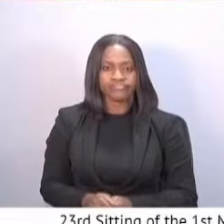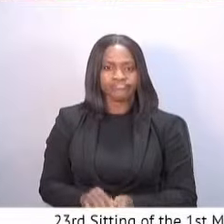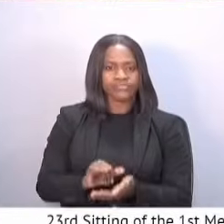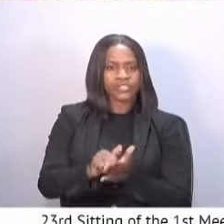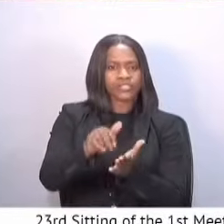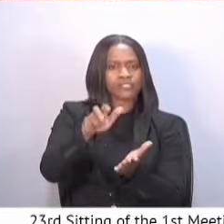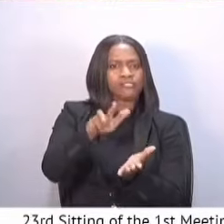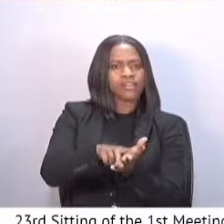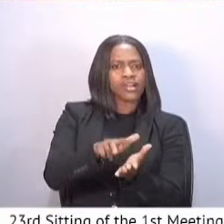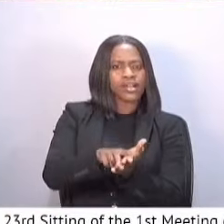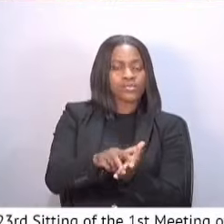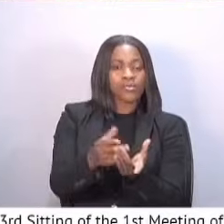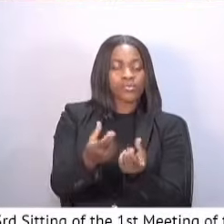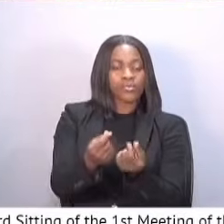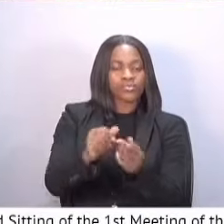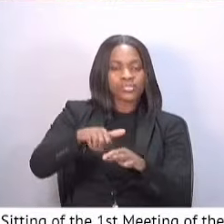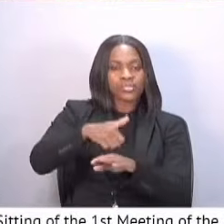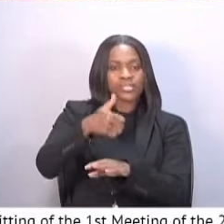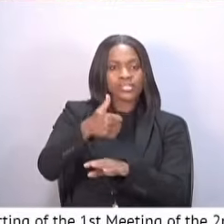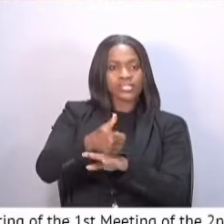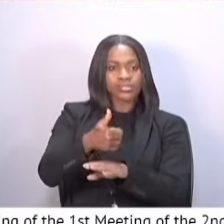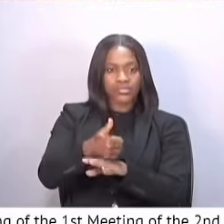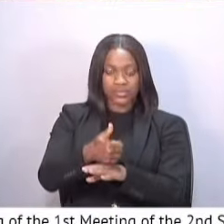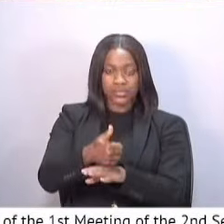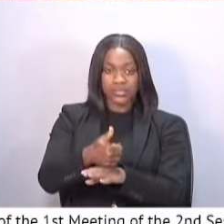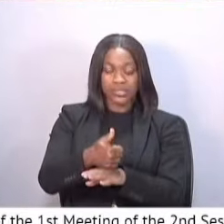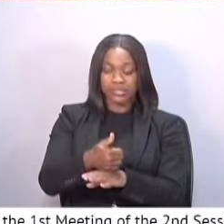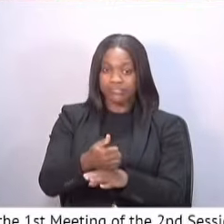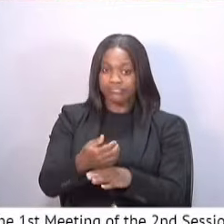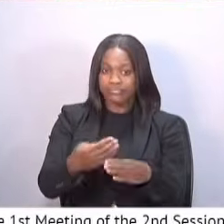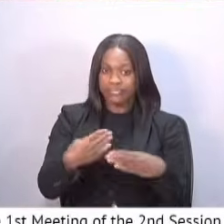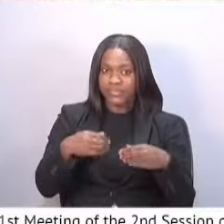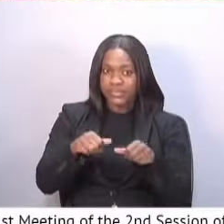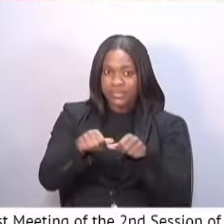validators must establish accreditation criteria,